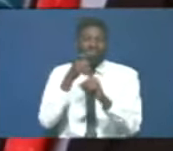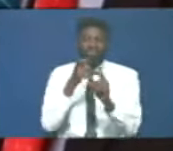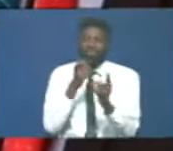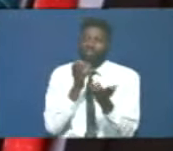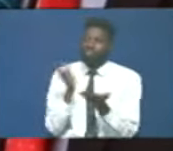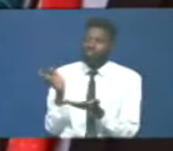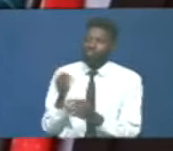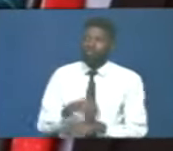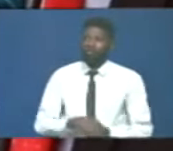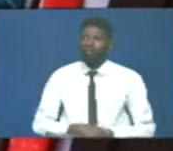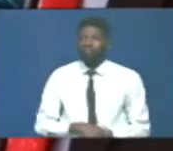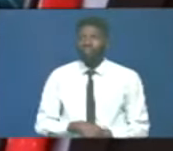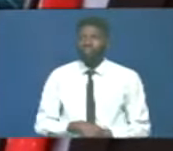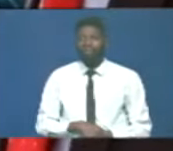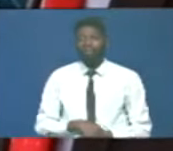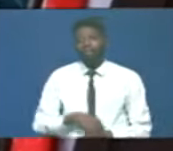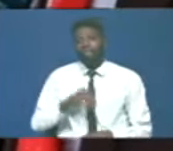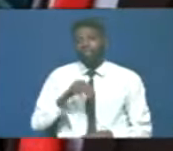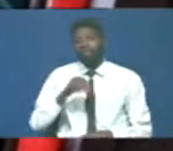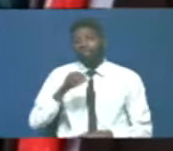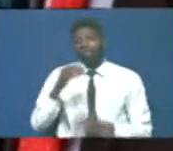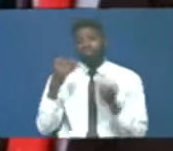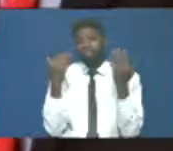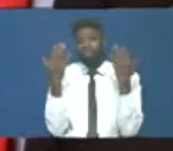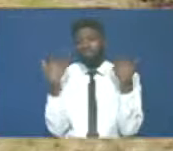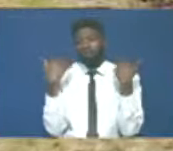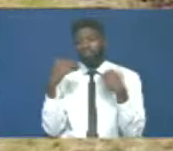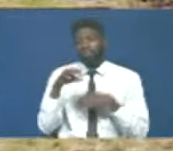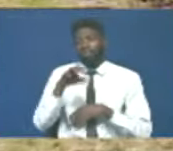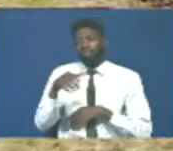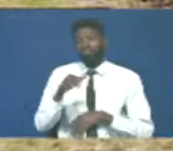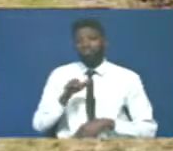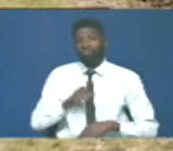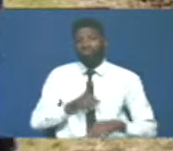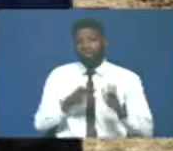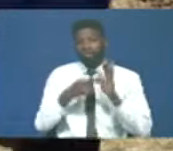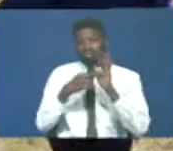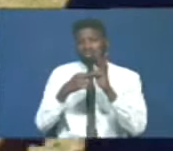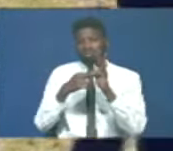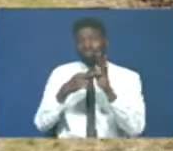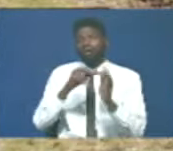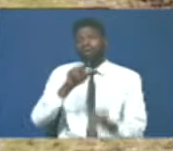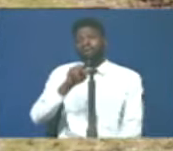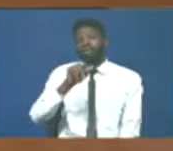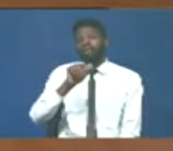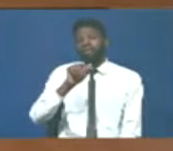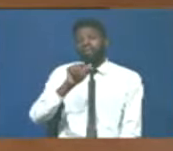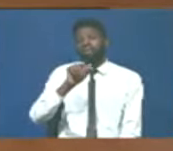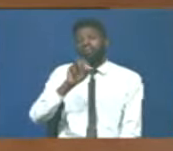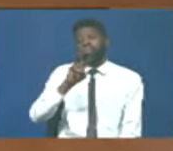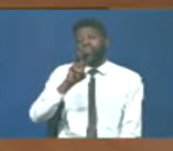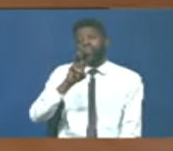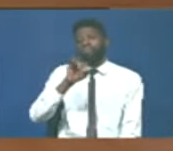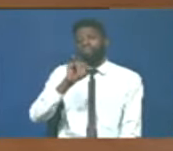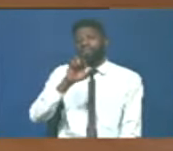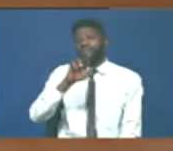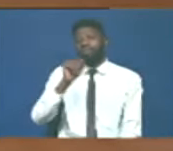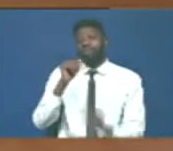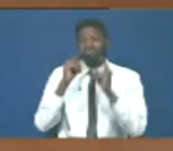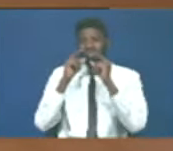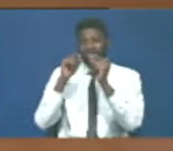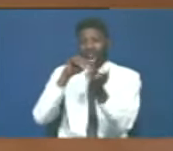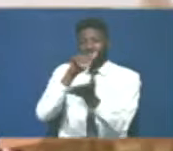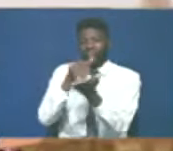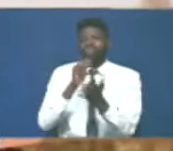Meru County woman representative Kawira Mwangaza said the facility will come in handy in holding families together and